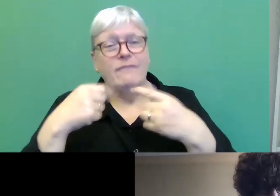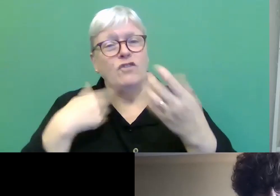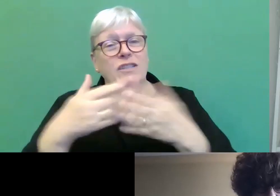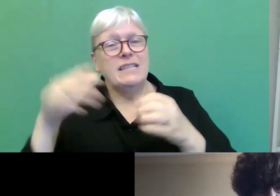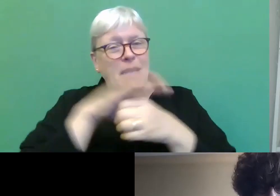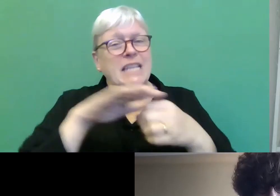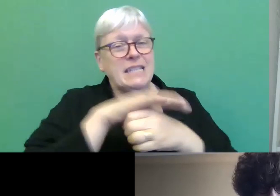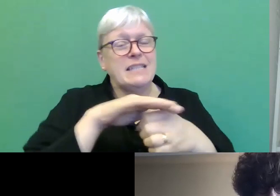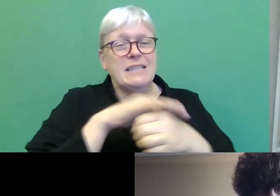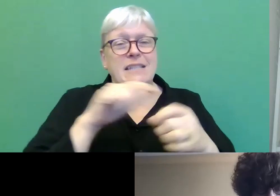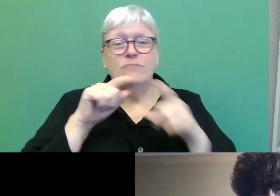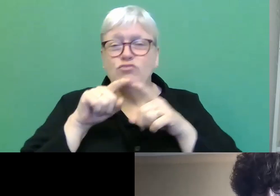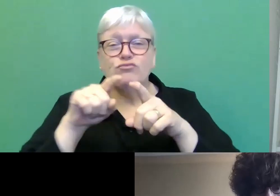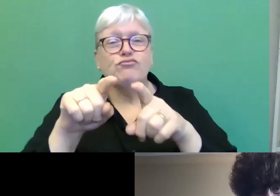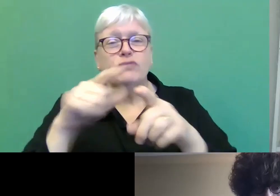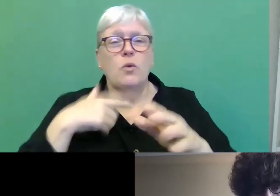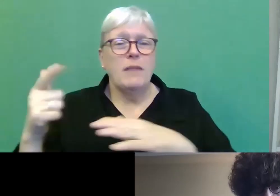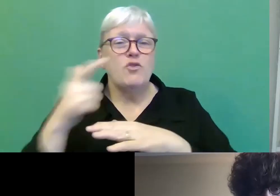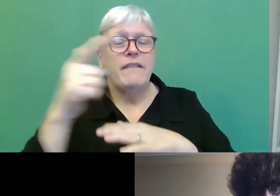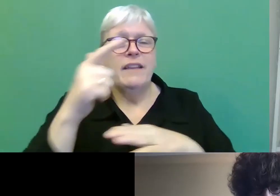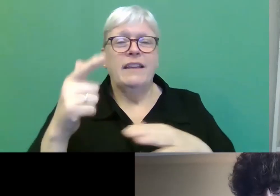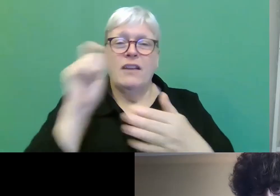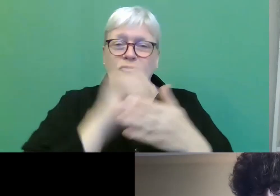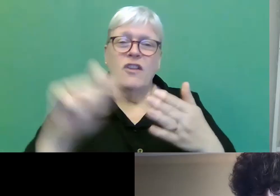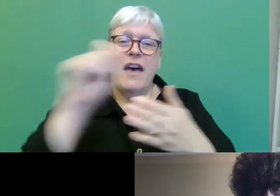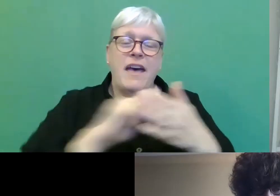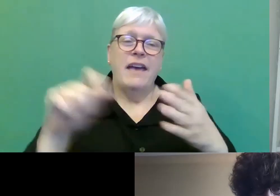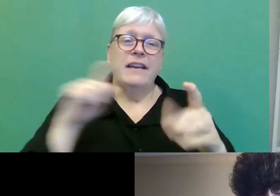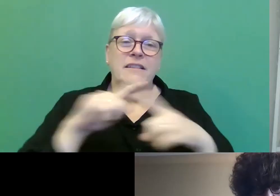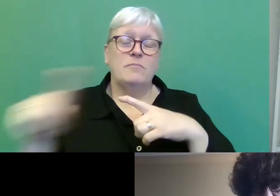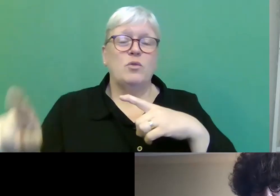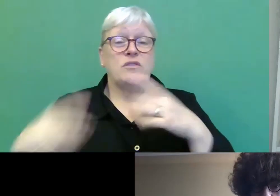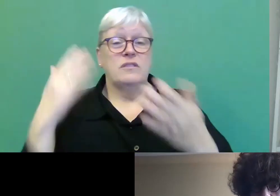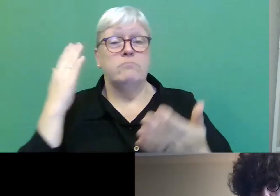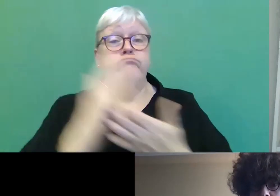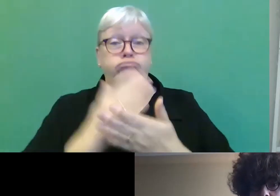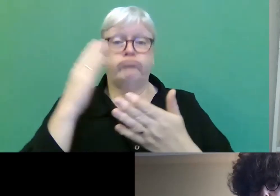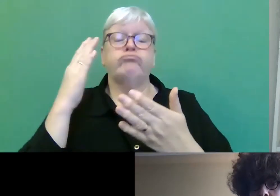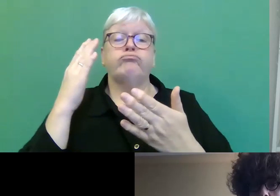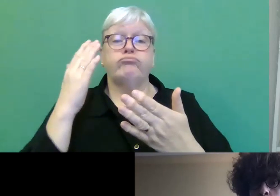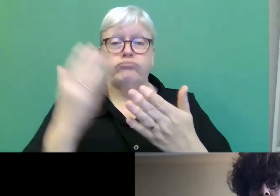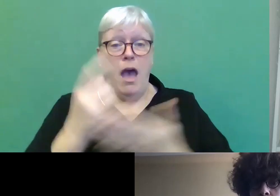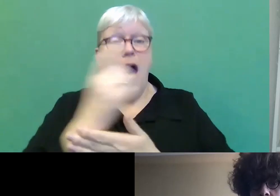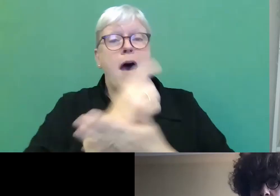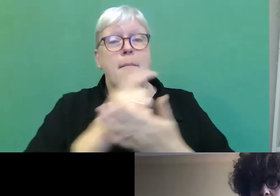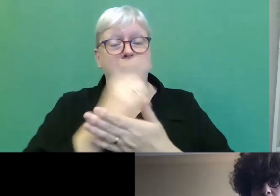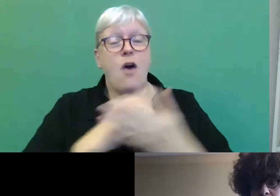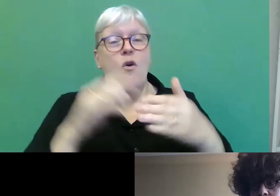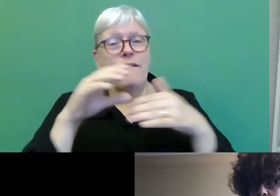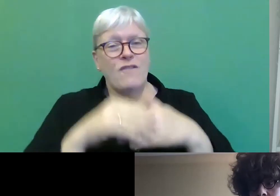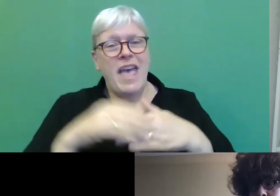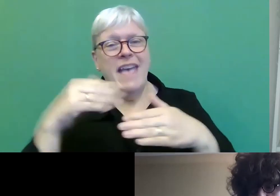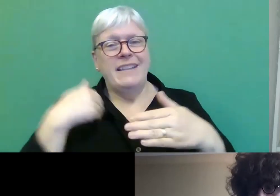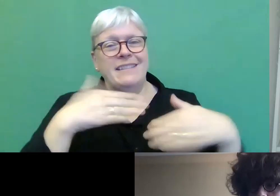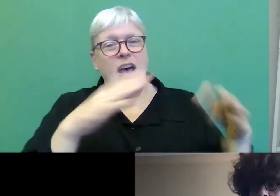And I guess write with most profundity about some of the friends that I've left back home when I'm traveling, because